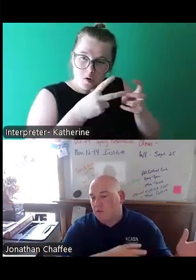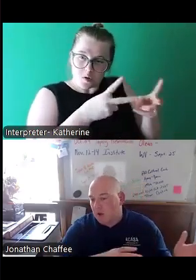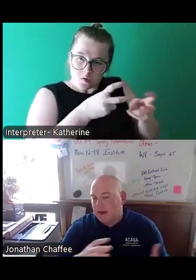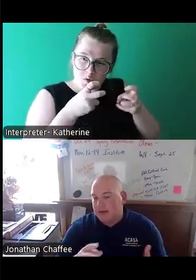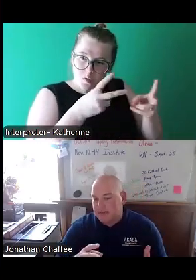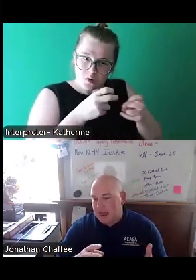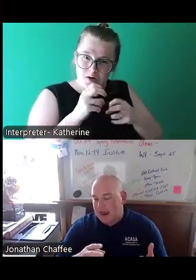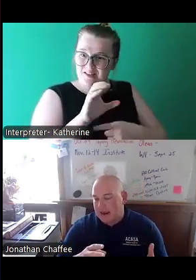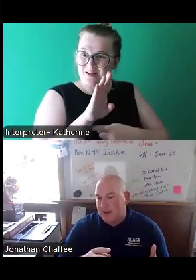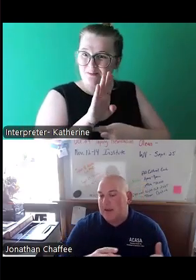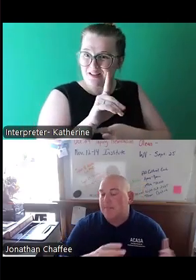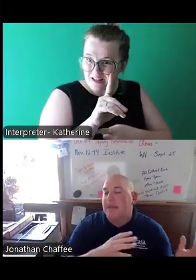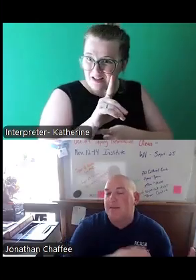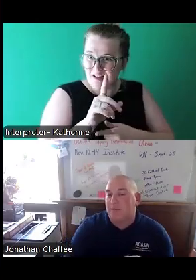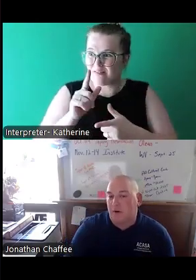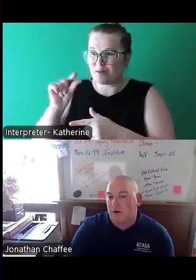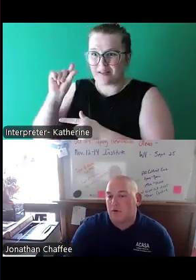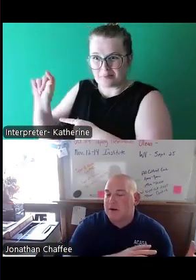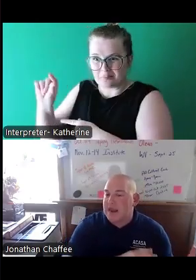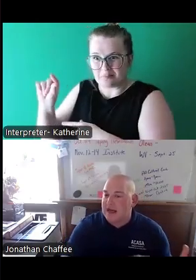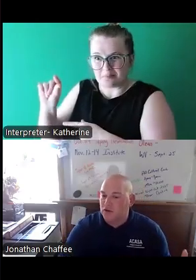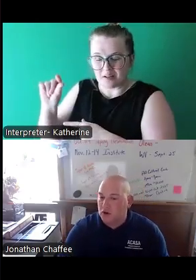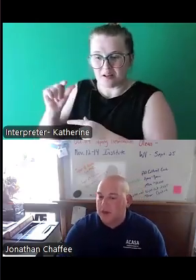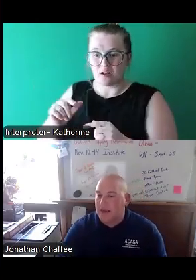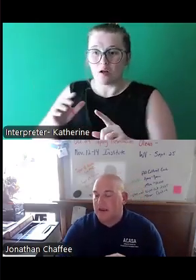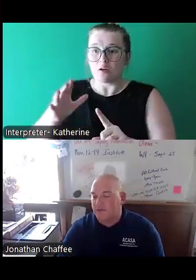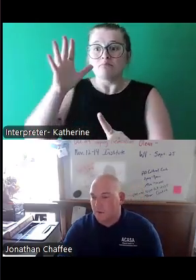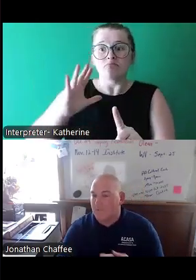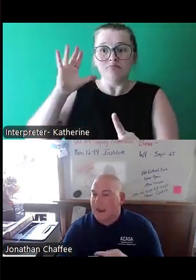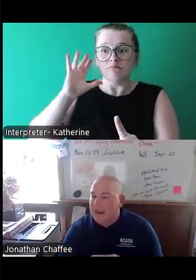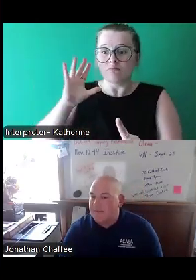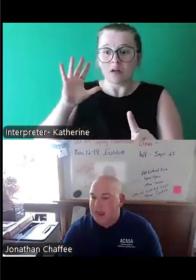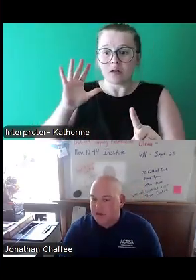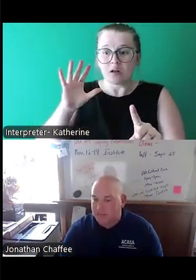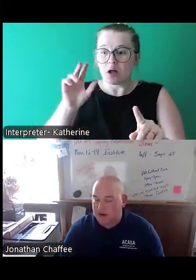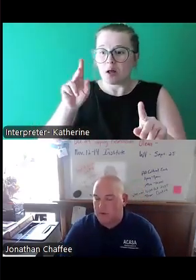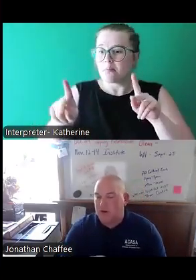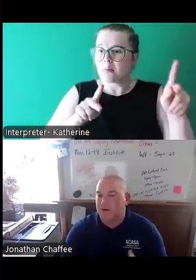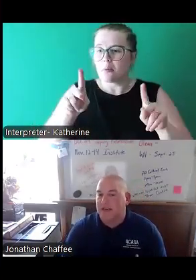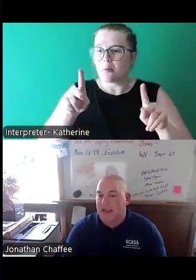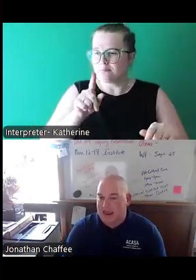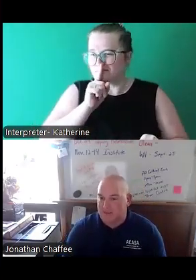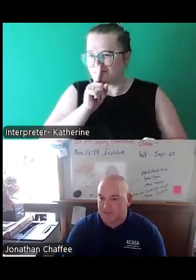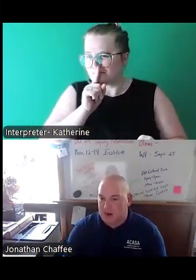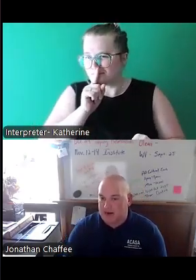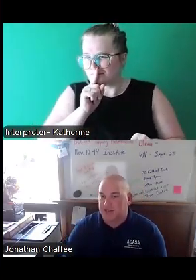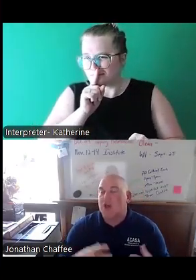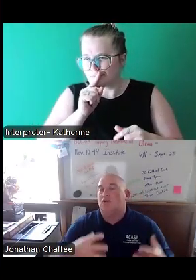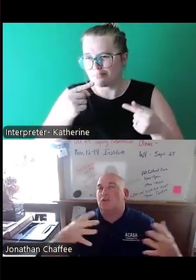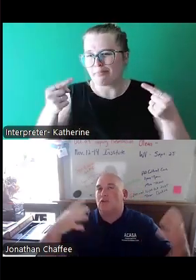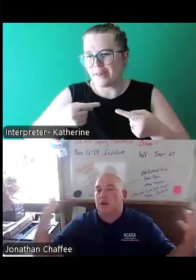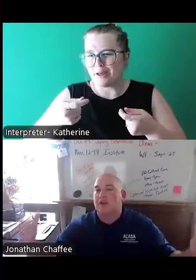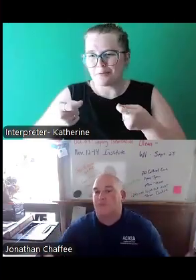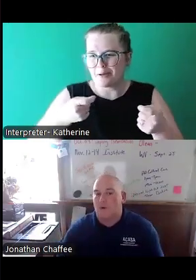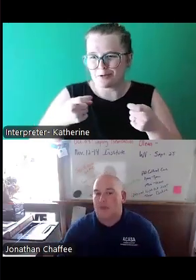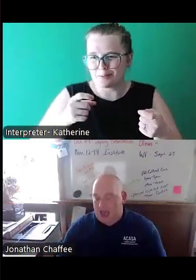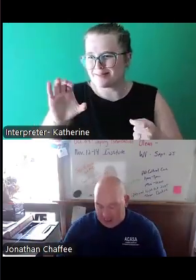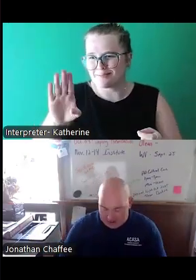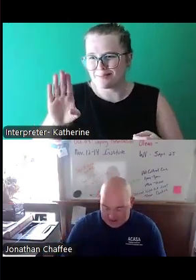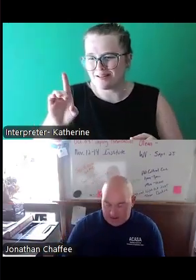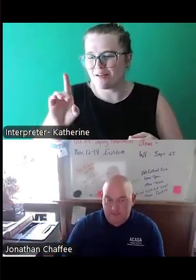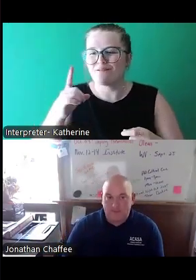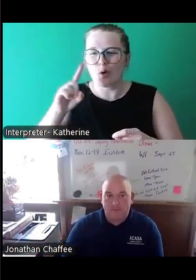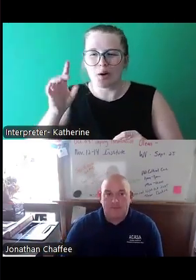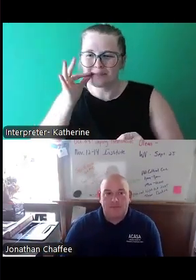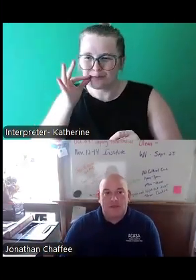for the longest time, people were not looking for pain management when using cannabis products. They're looking for that